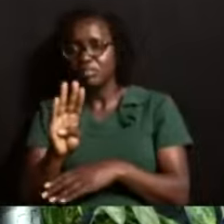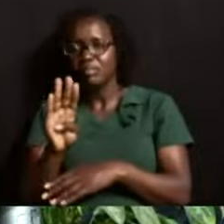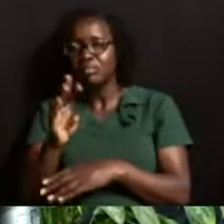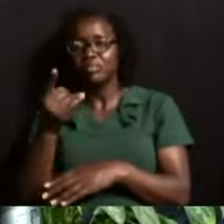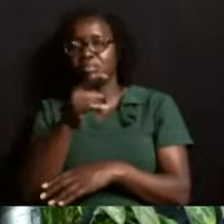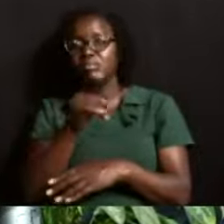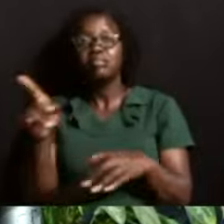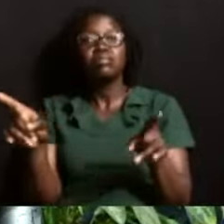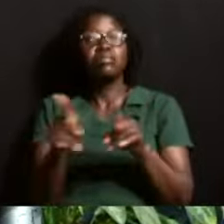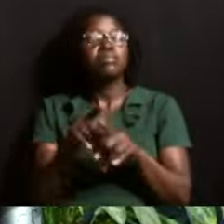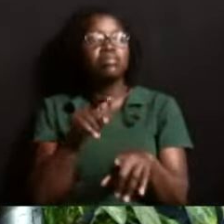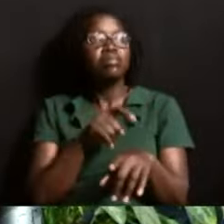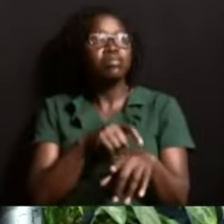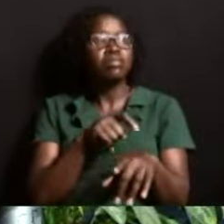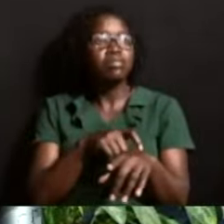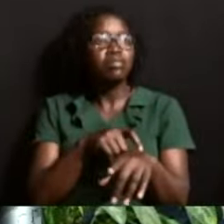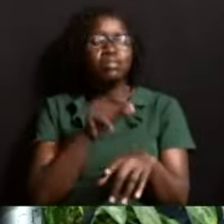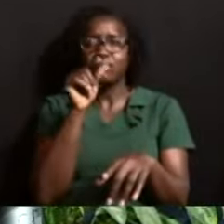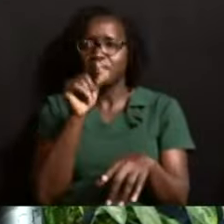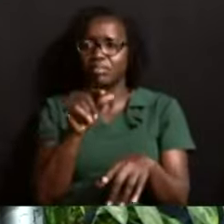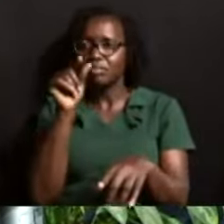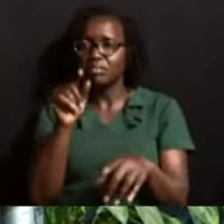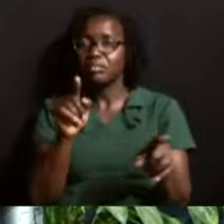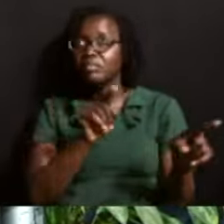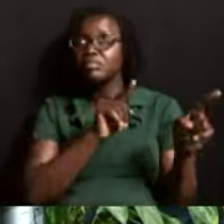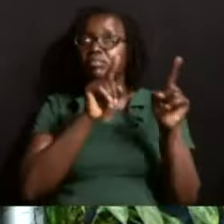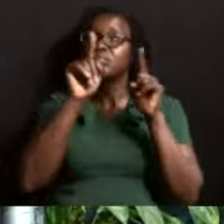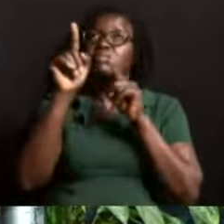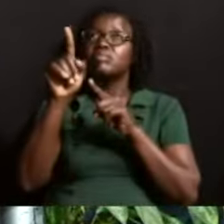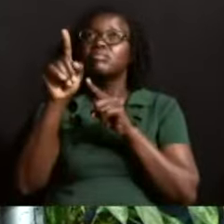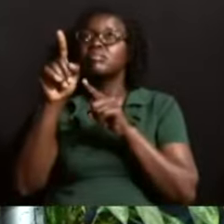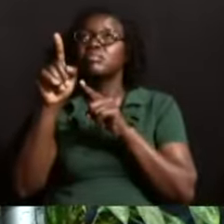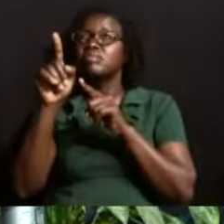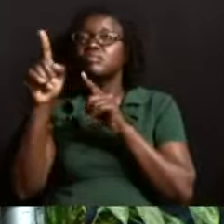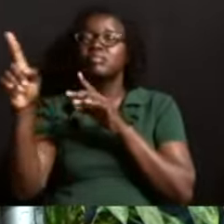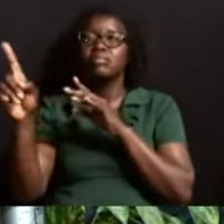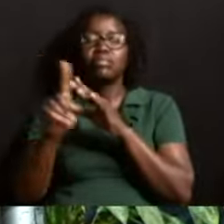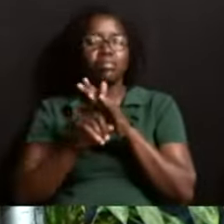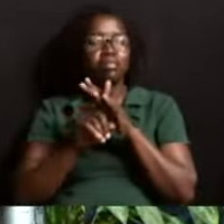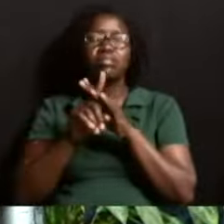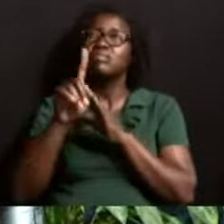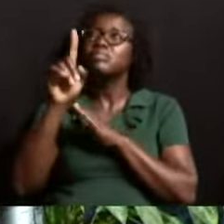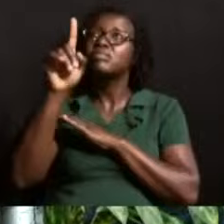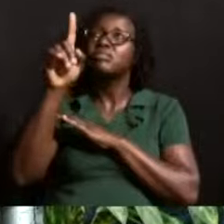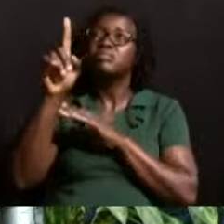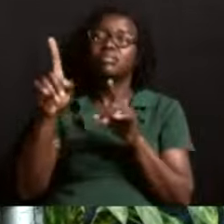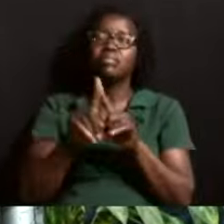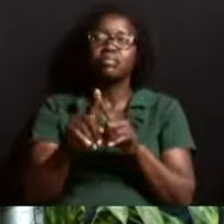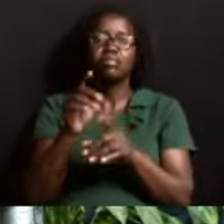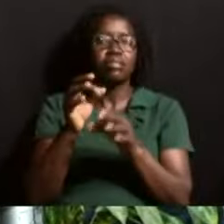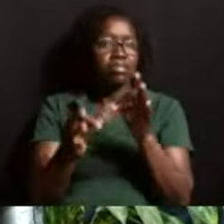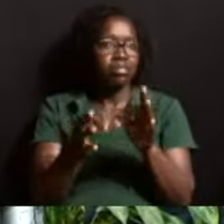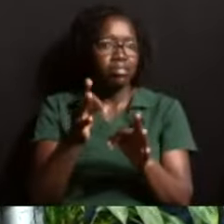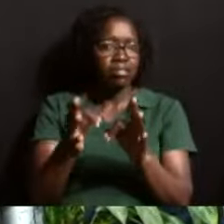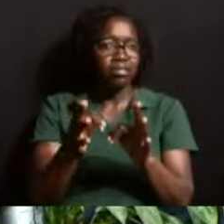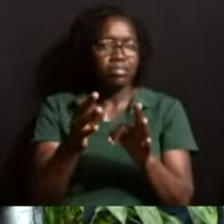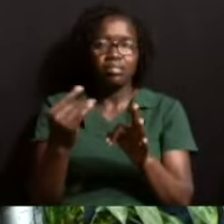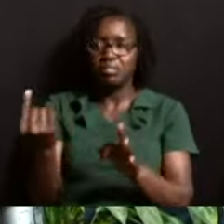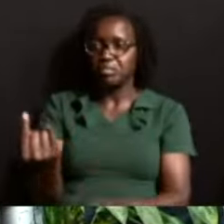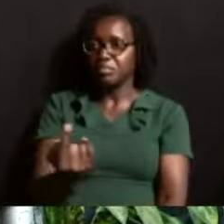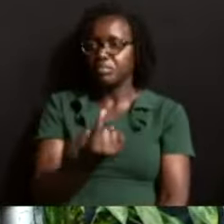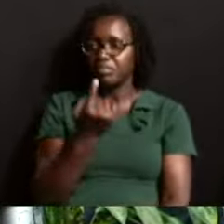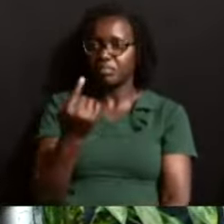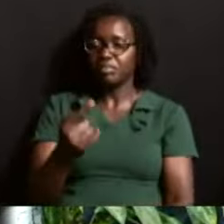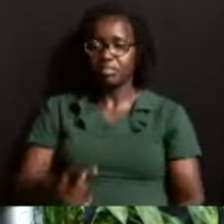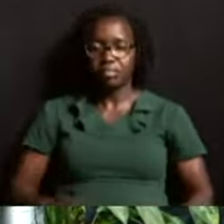same time. When each of you comes, it will appear to me as if you are the only one who is